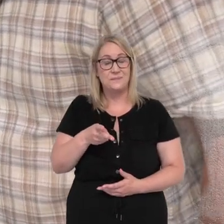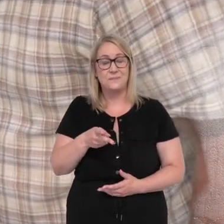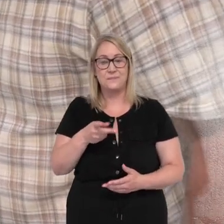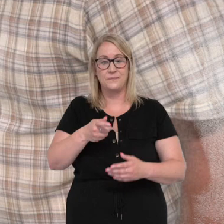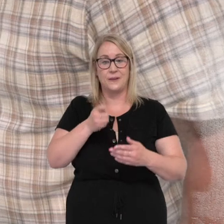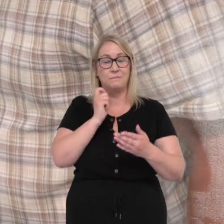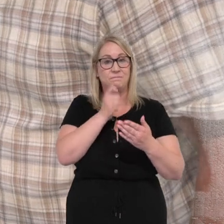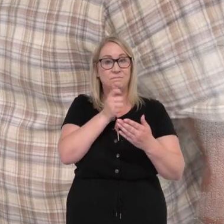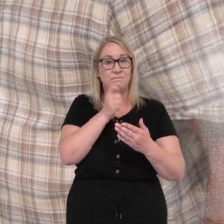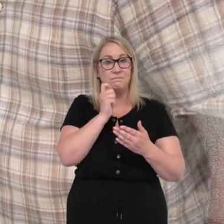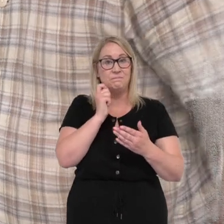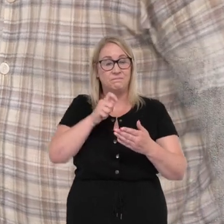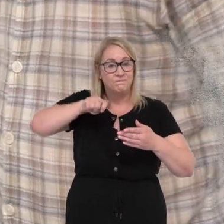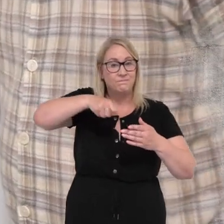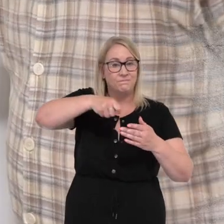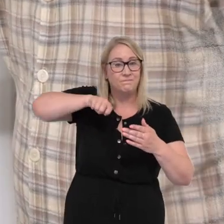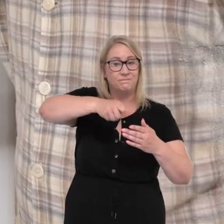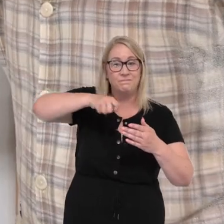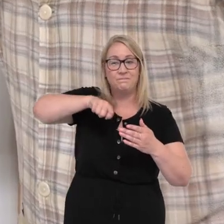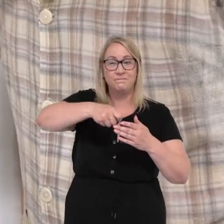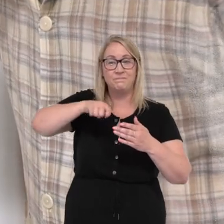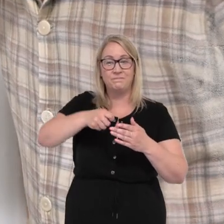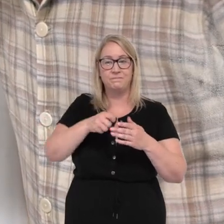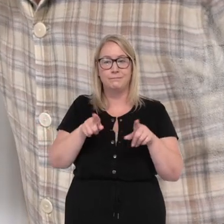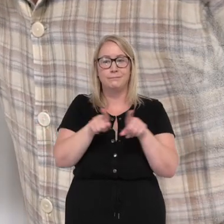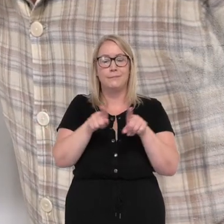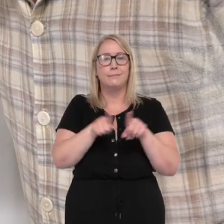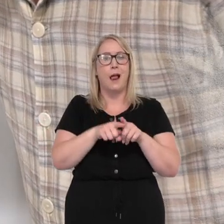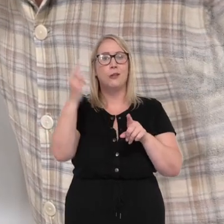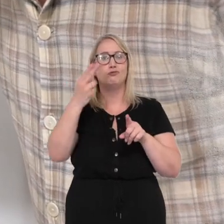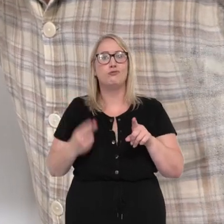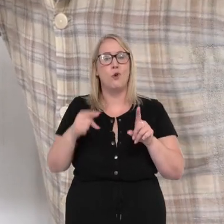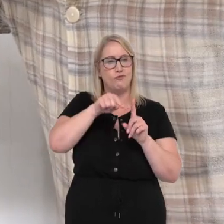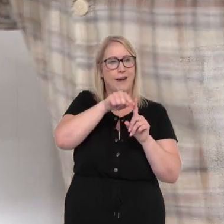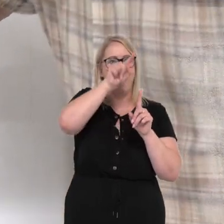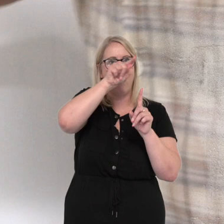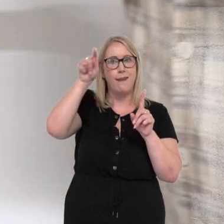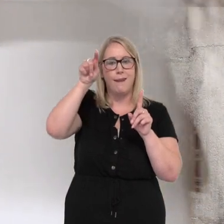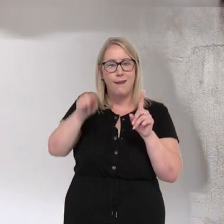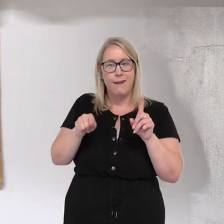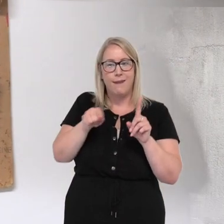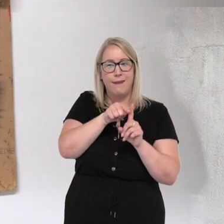box of screws, almost used like a drawing line.